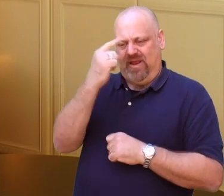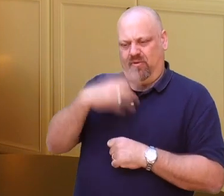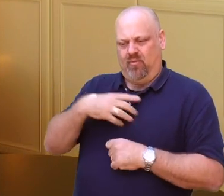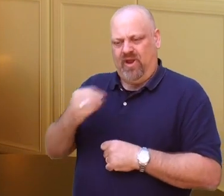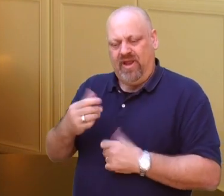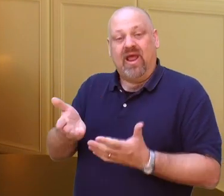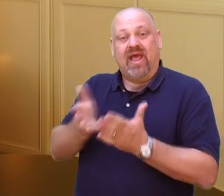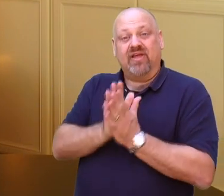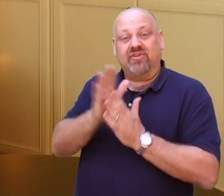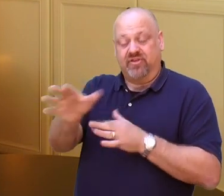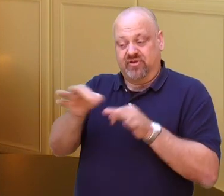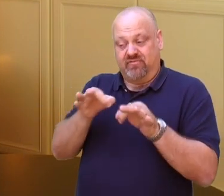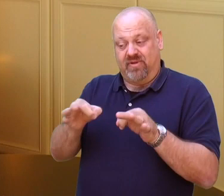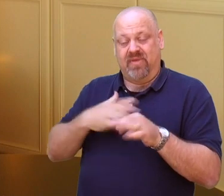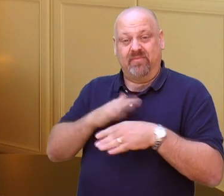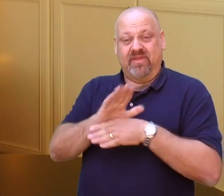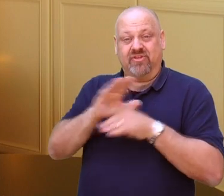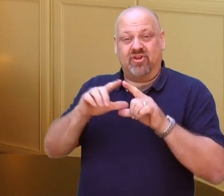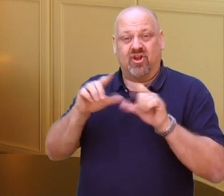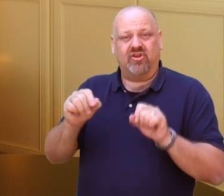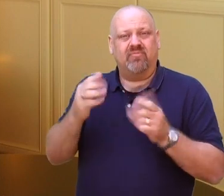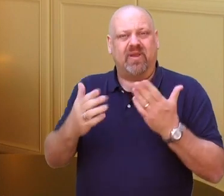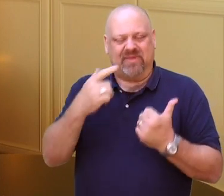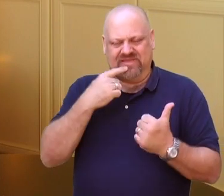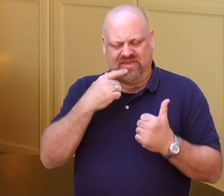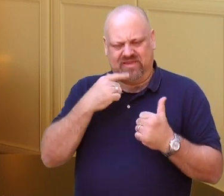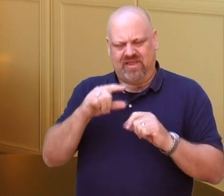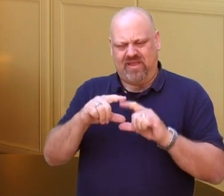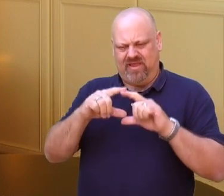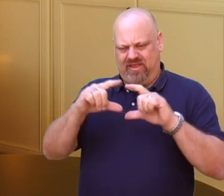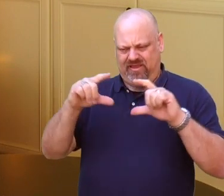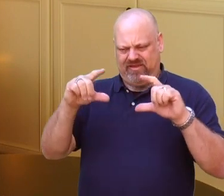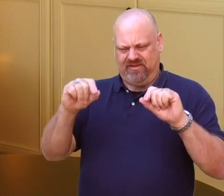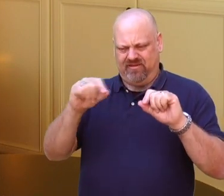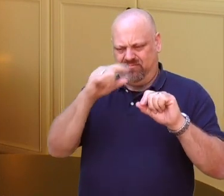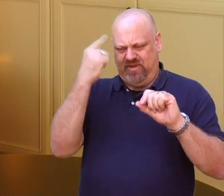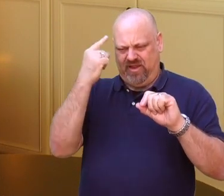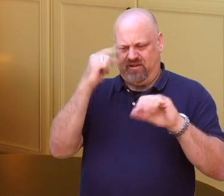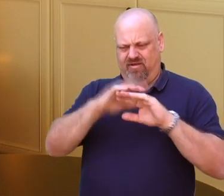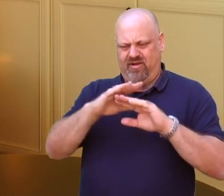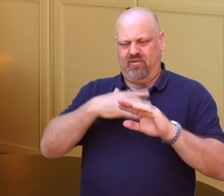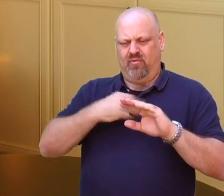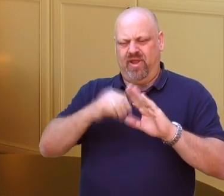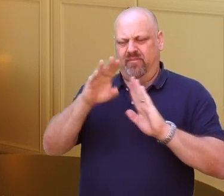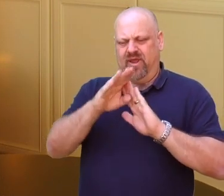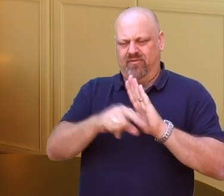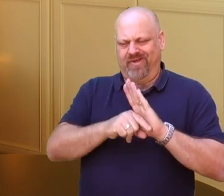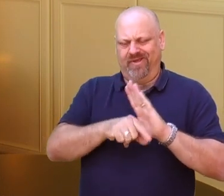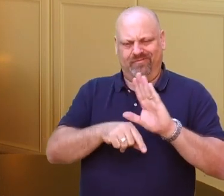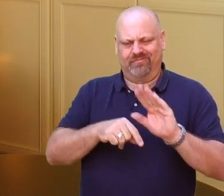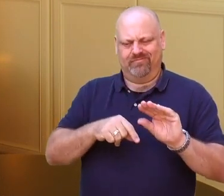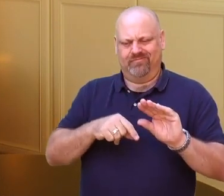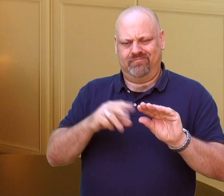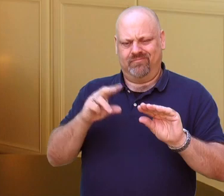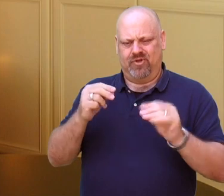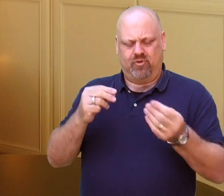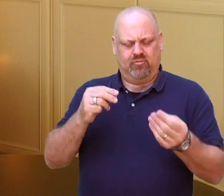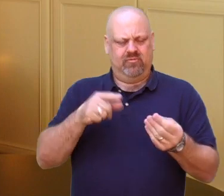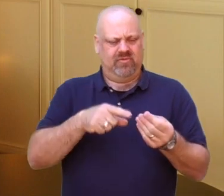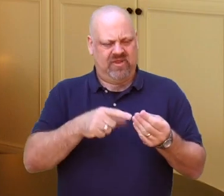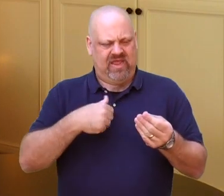might say that it has black print on a white background. No? Oh, you might